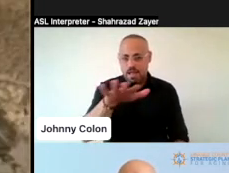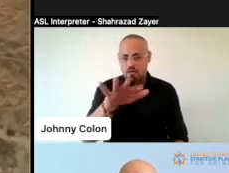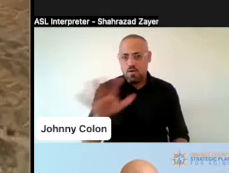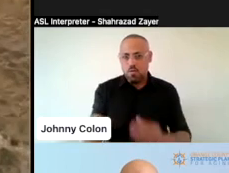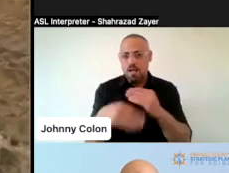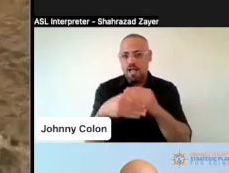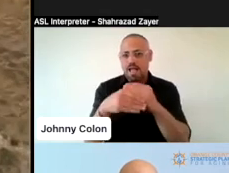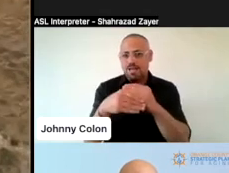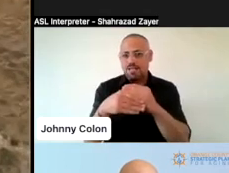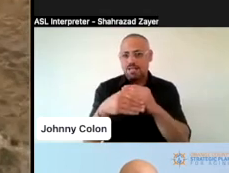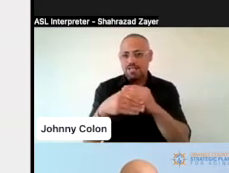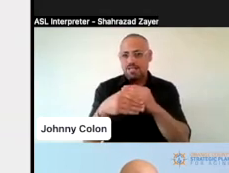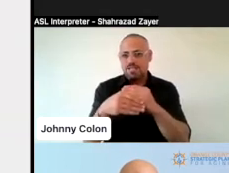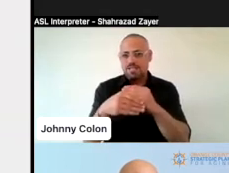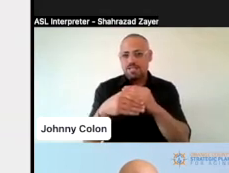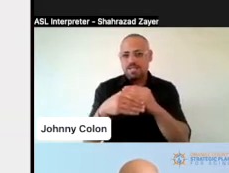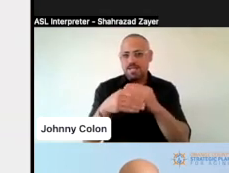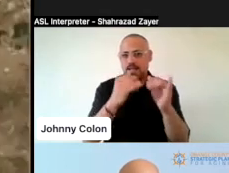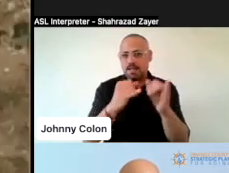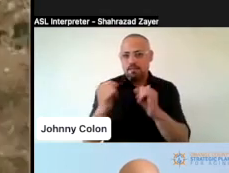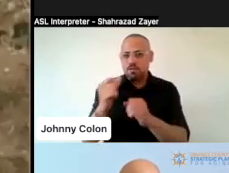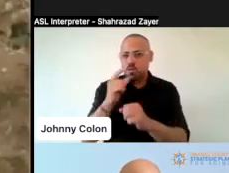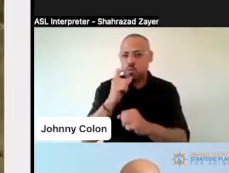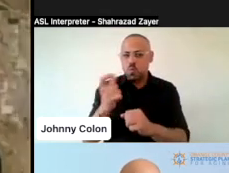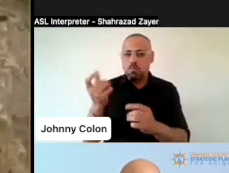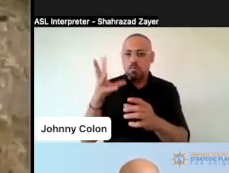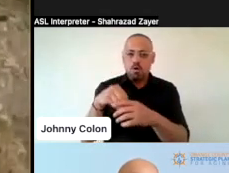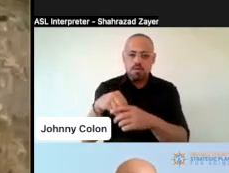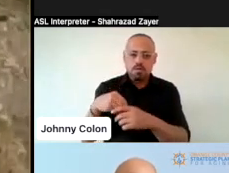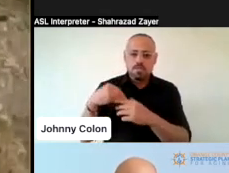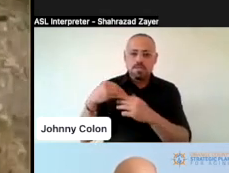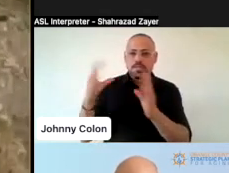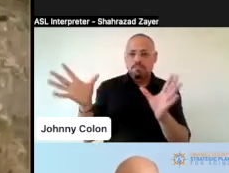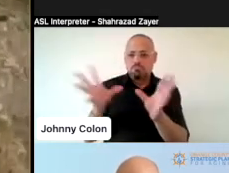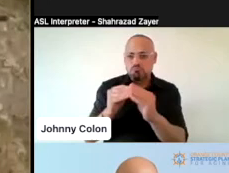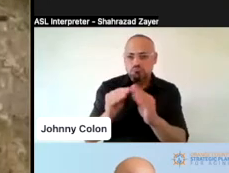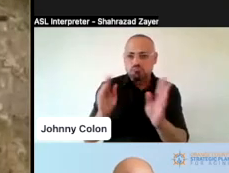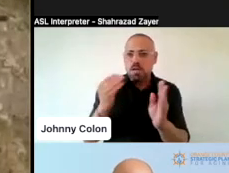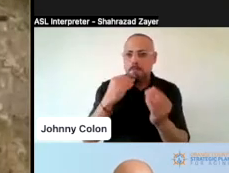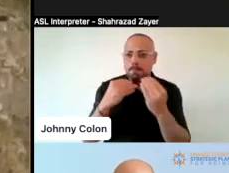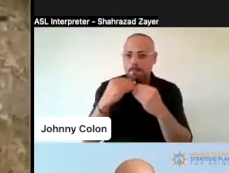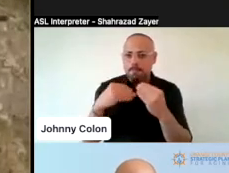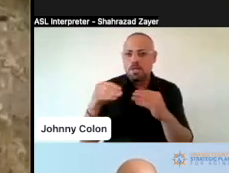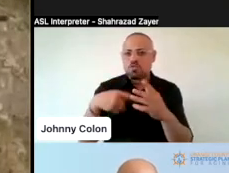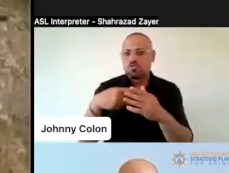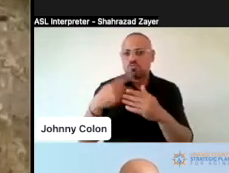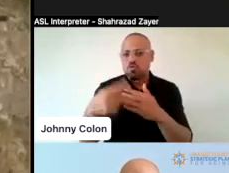of the individuals who were participating in congregate meal programs. Once again, the